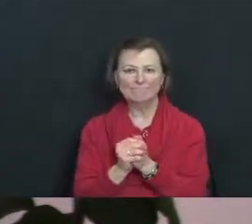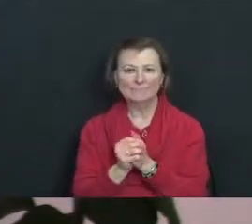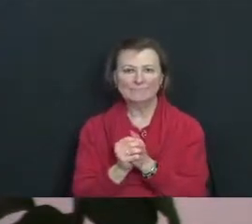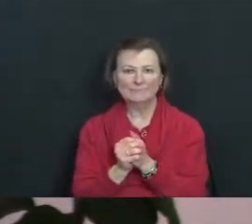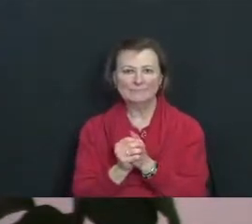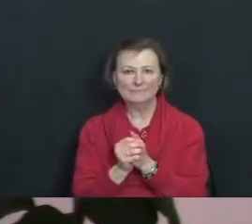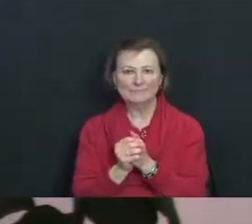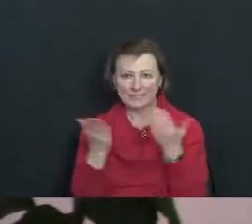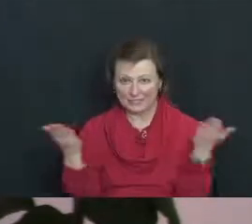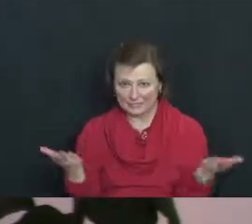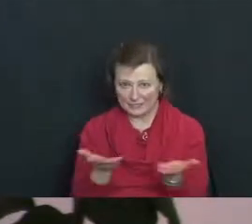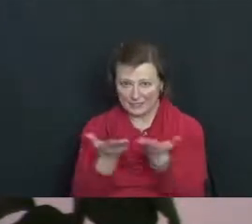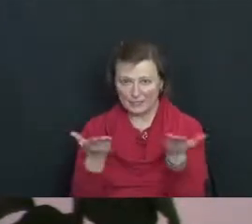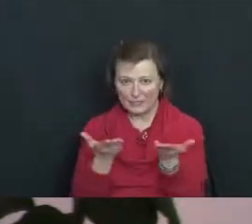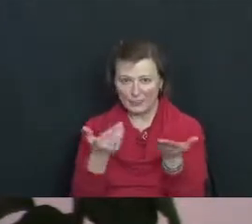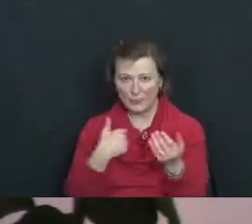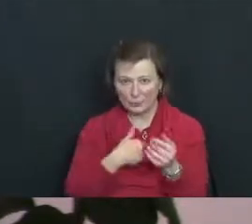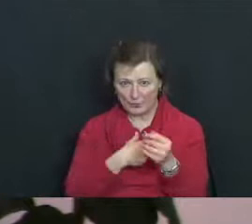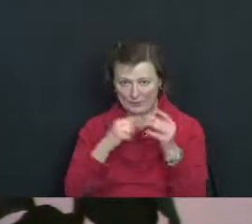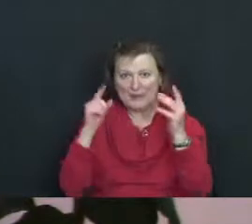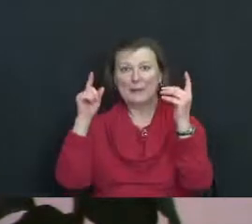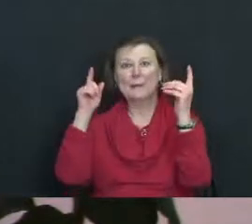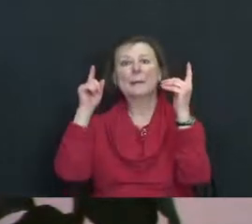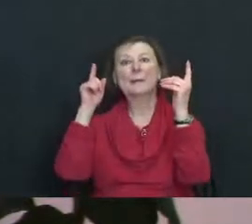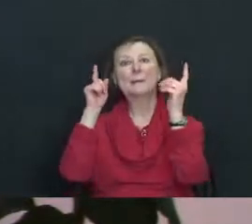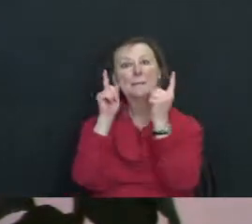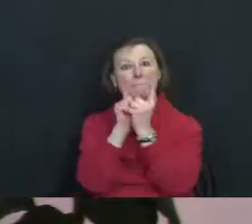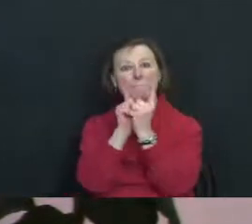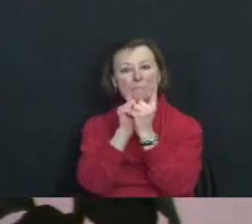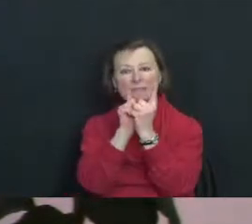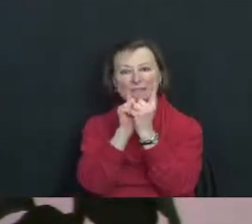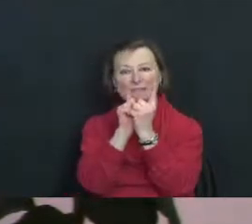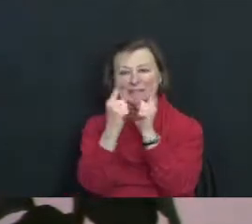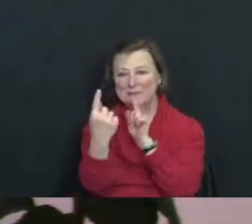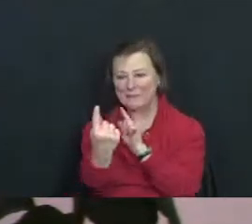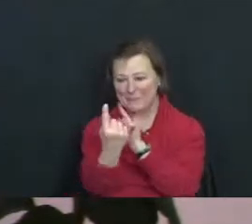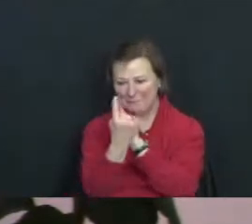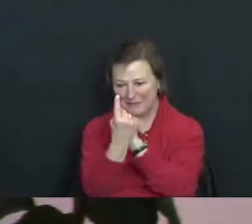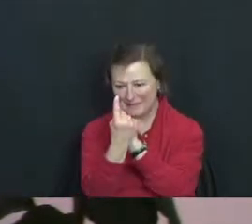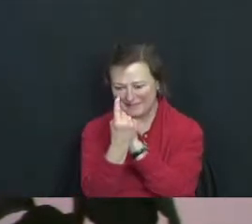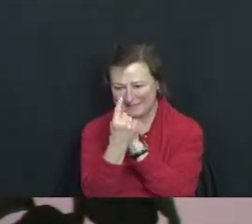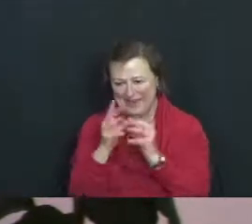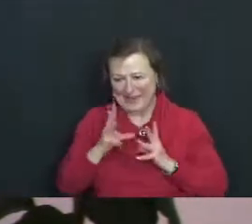It is here that we meet to accept one another